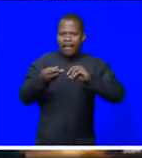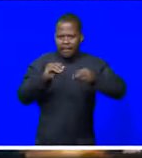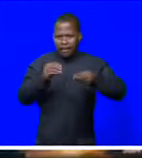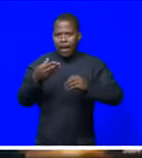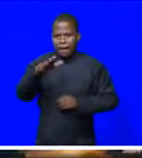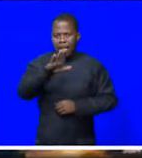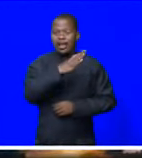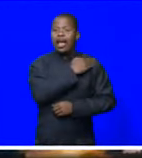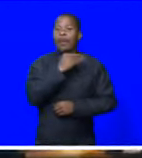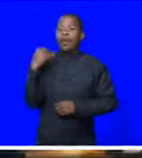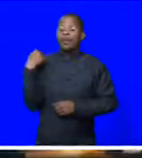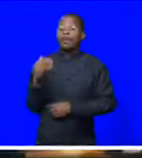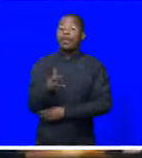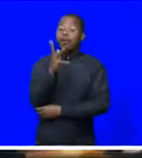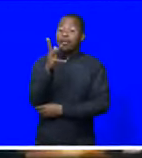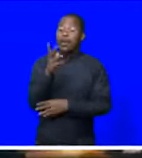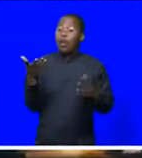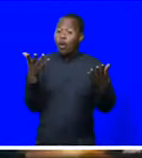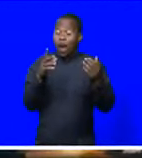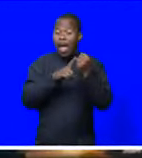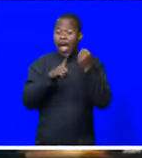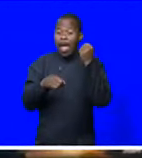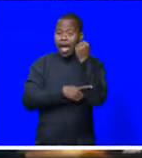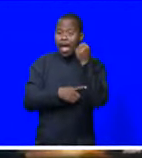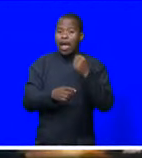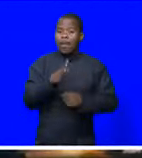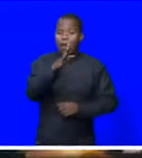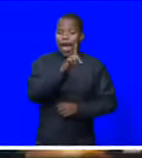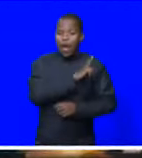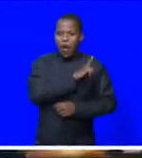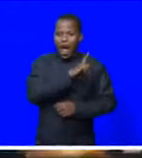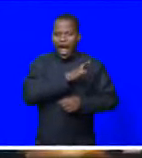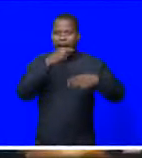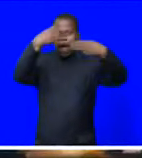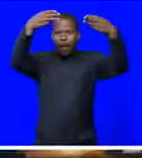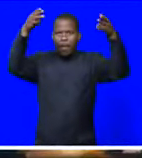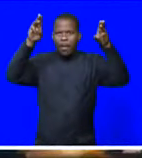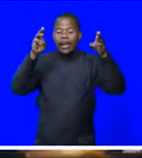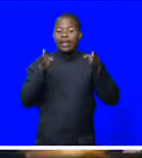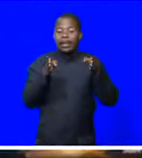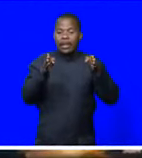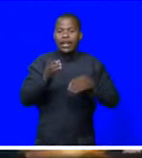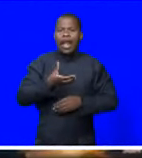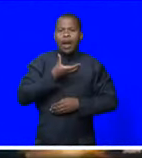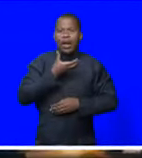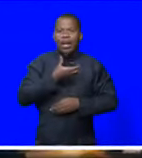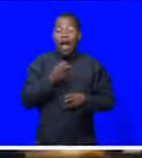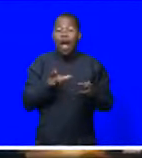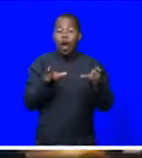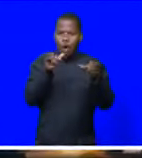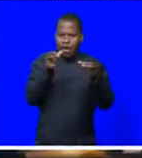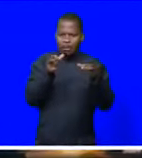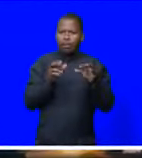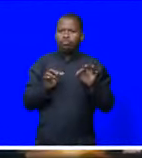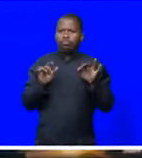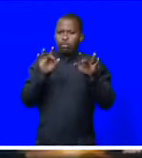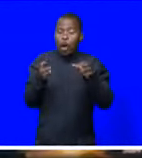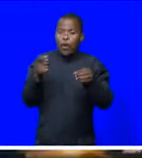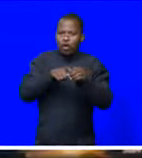at the Hilton Garden Inn in Mbabane during a workshop with the House of Senate Portfolio Committee on the Eswatini Broadcasting Bill